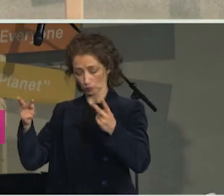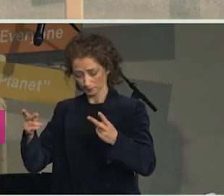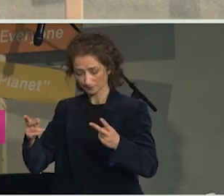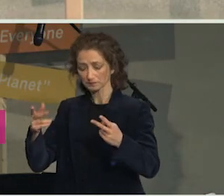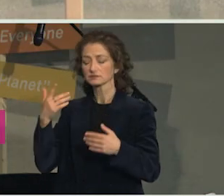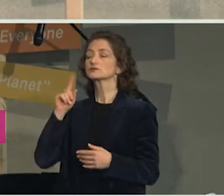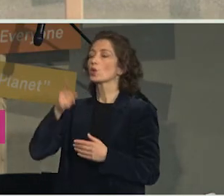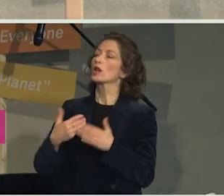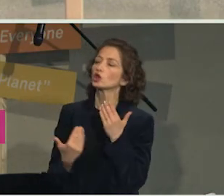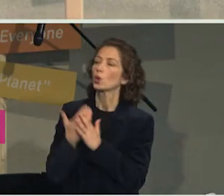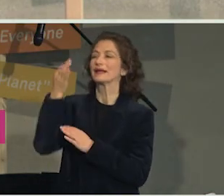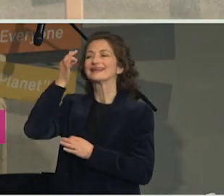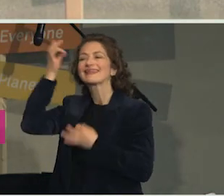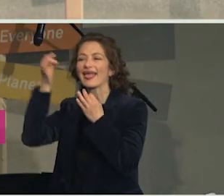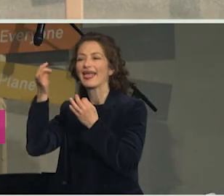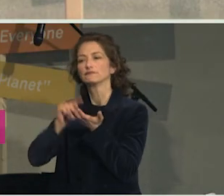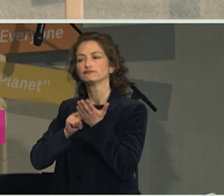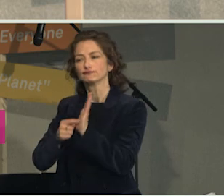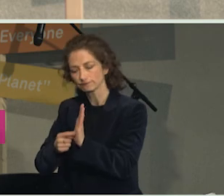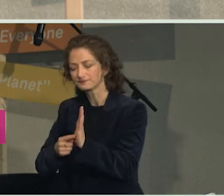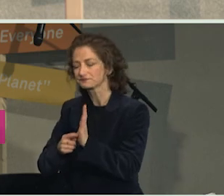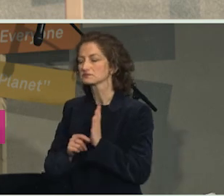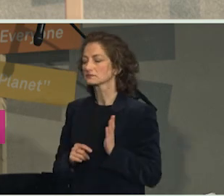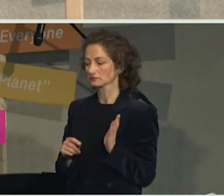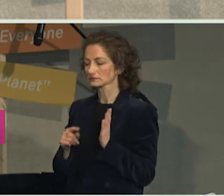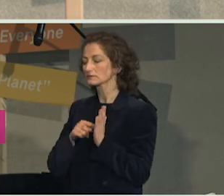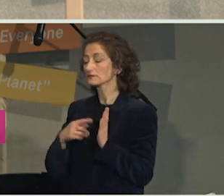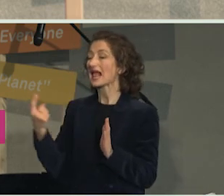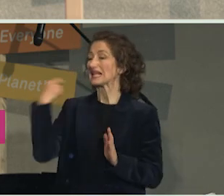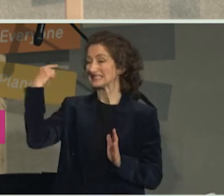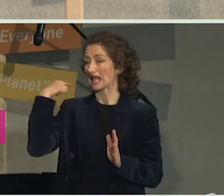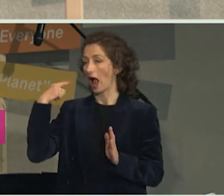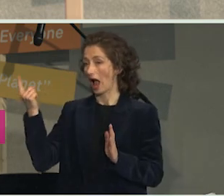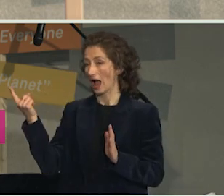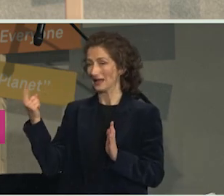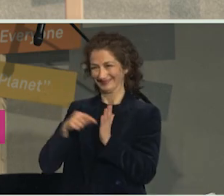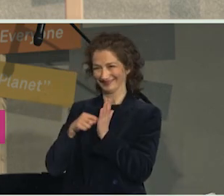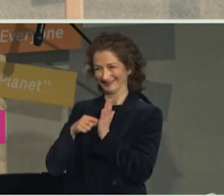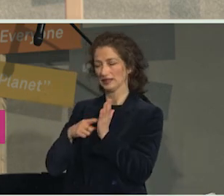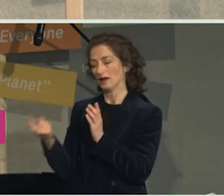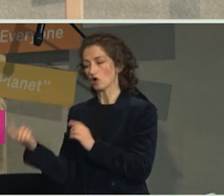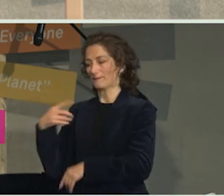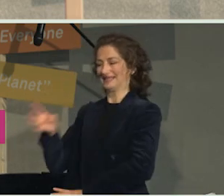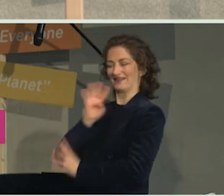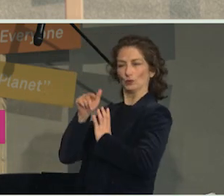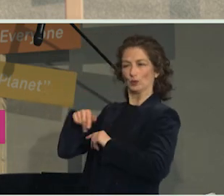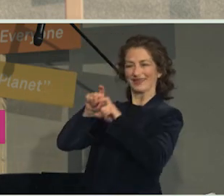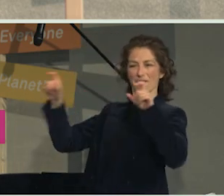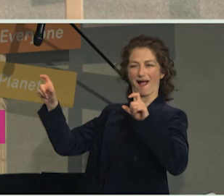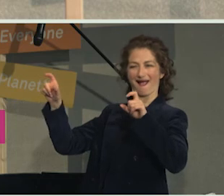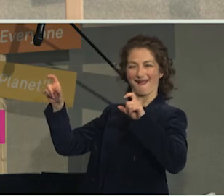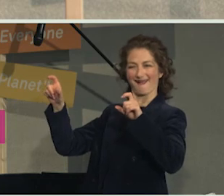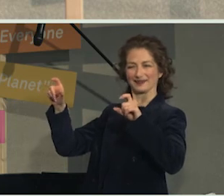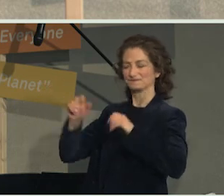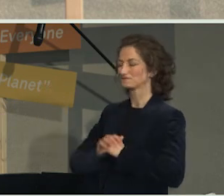exploring new ideas called to interview me last year about intersectionality. Of course, as far as